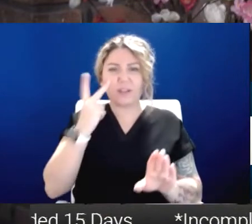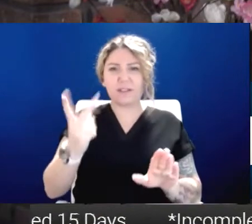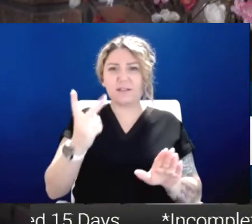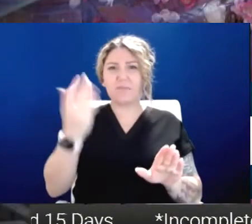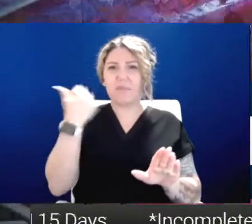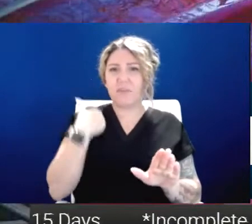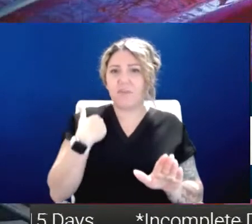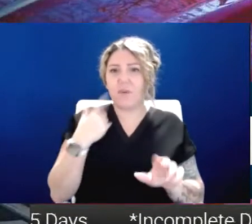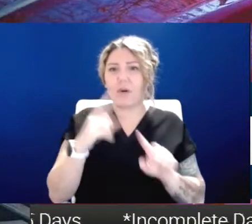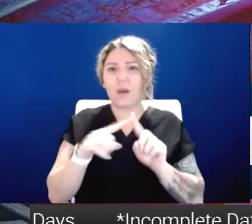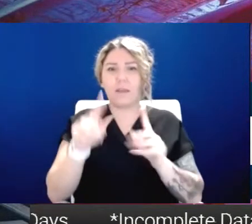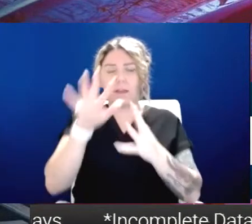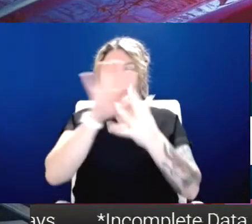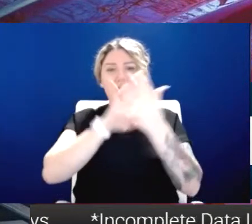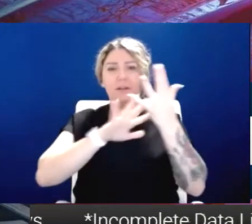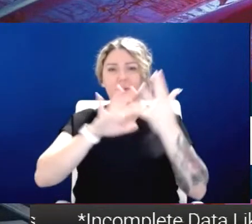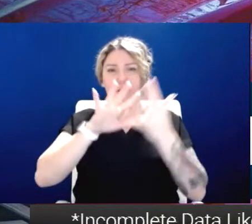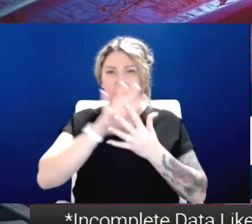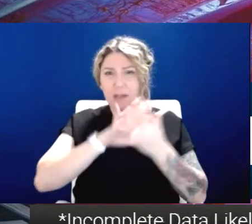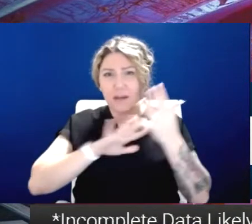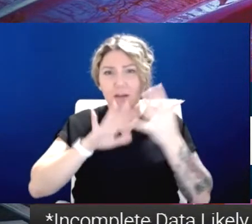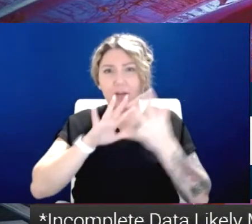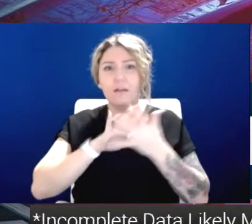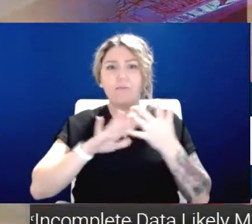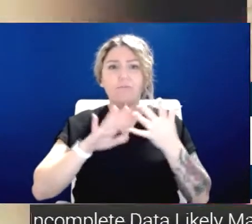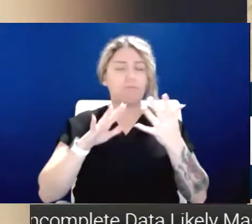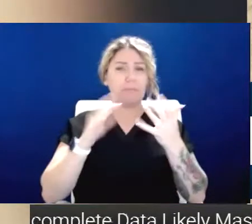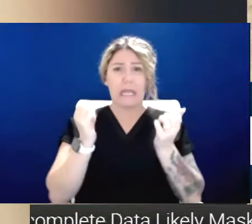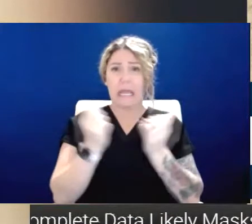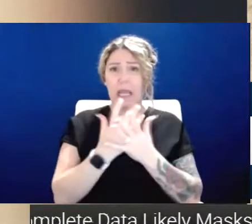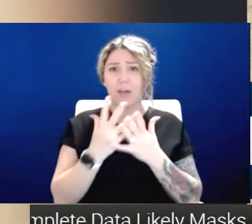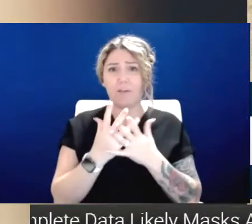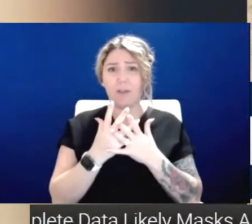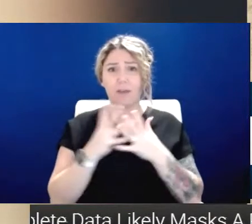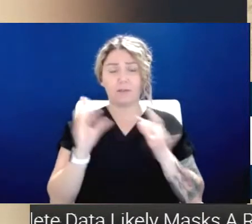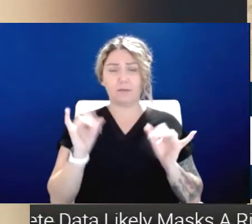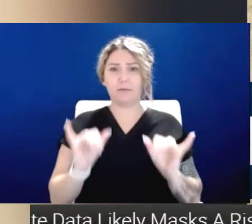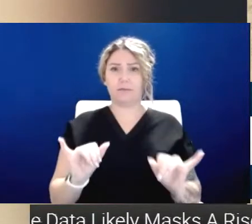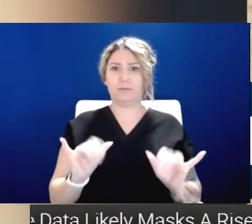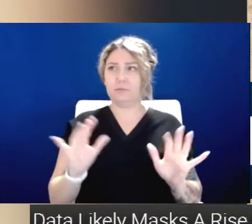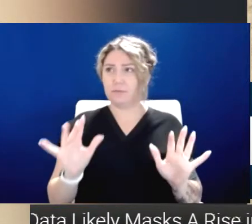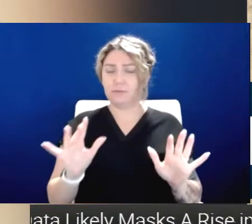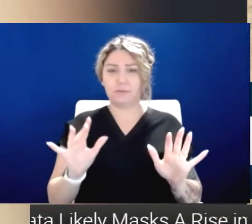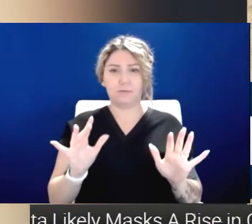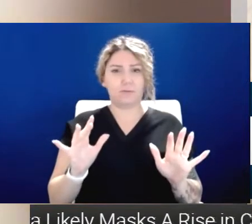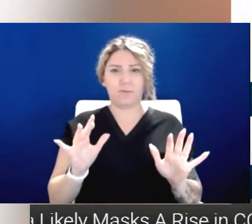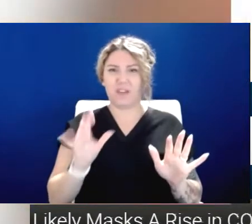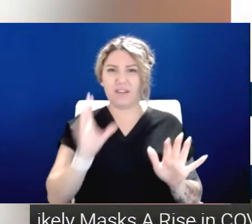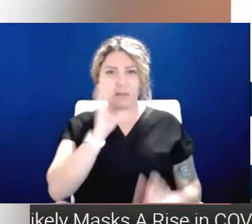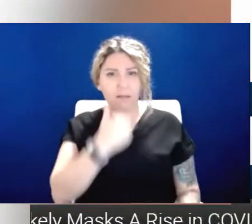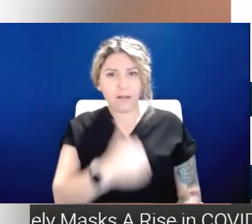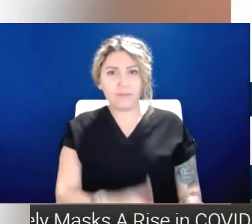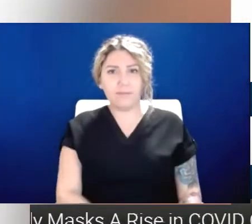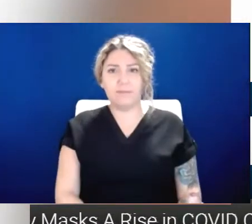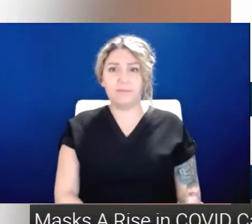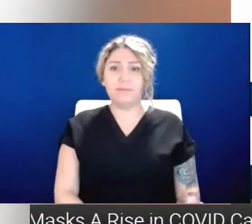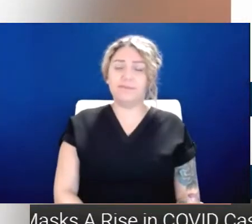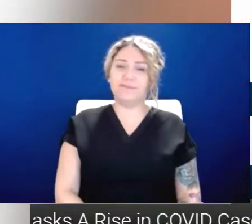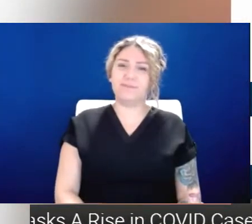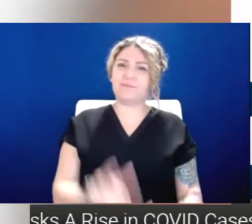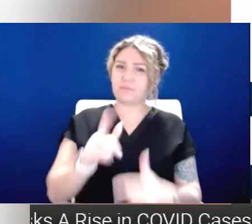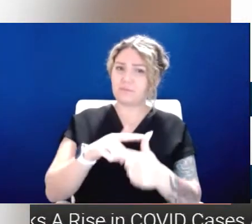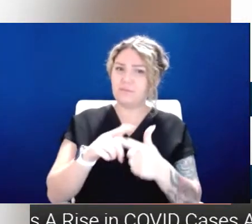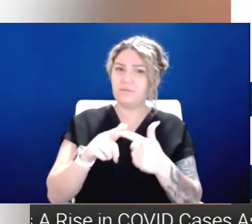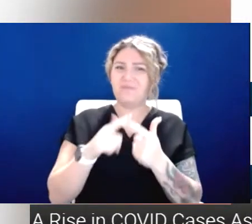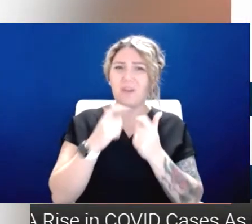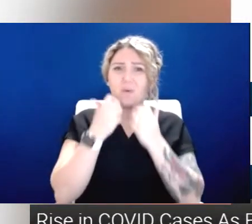go dizzy. And just everything kind of just stands still and kind of, it's just odd. And then I would get this warm sensation